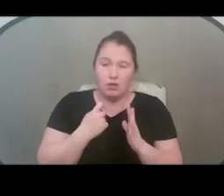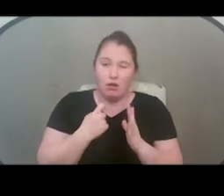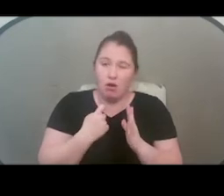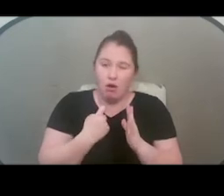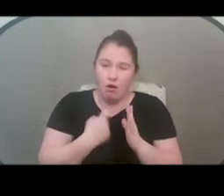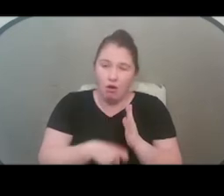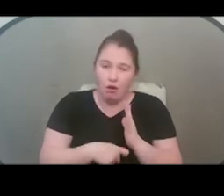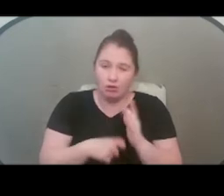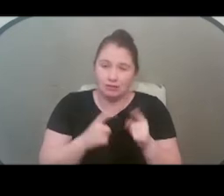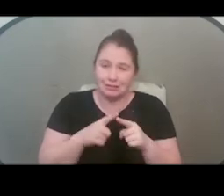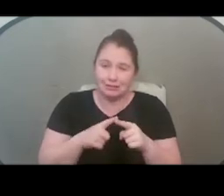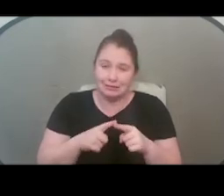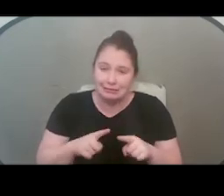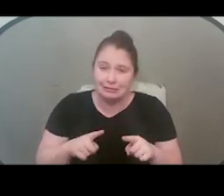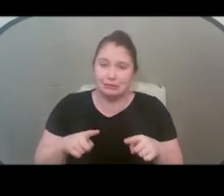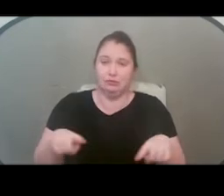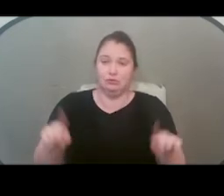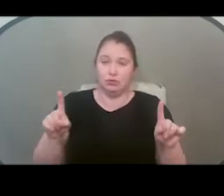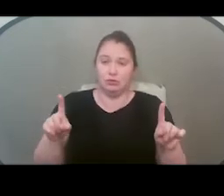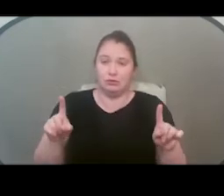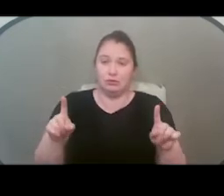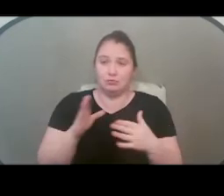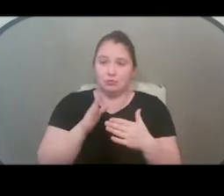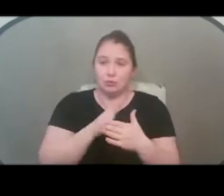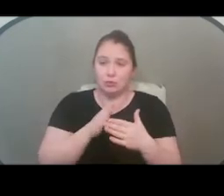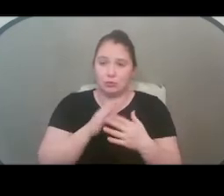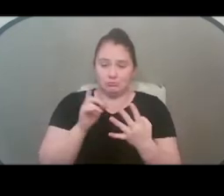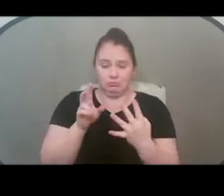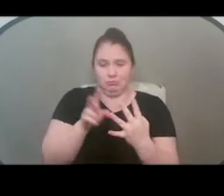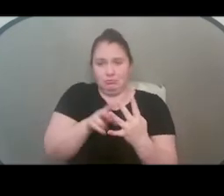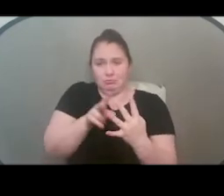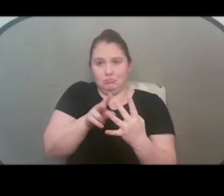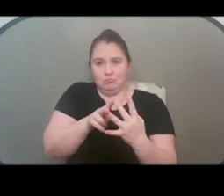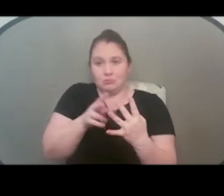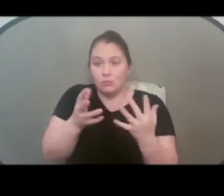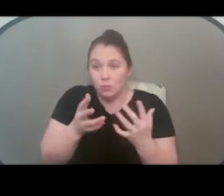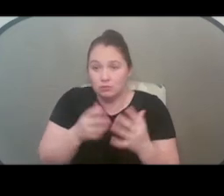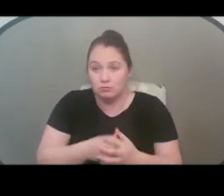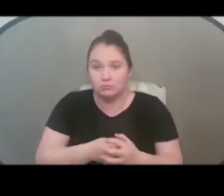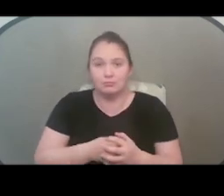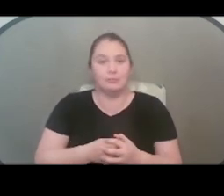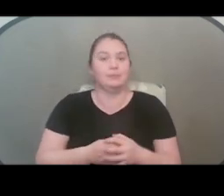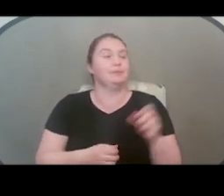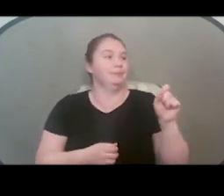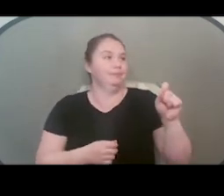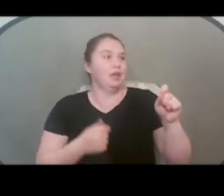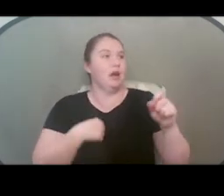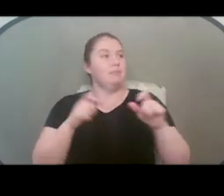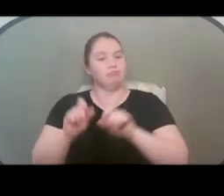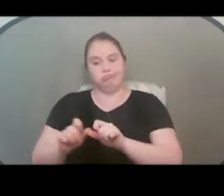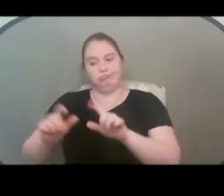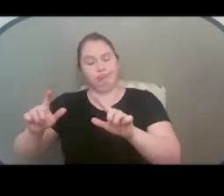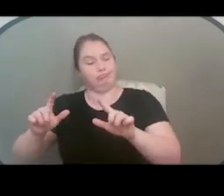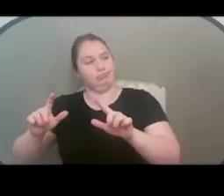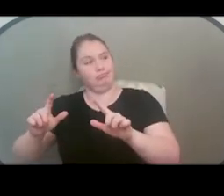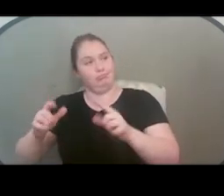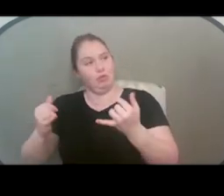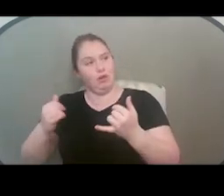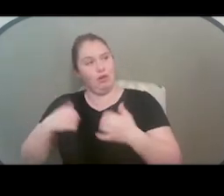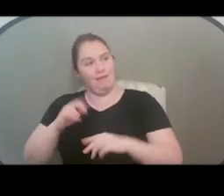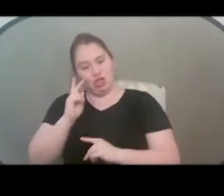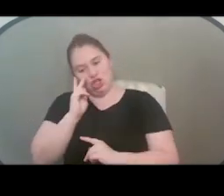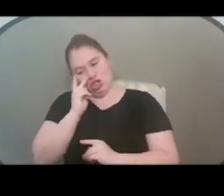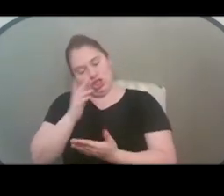cost of option 2 and option 3? Yep, and so I'm just bringing that up on my cheat sheet